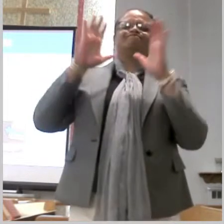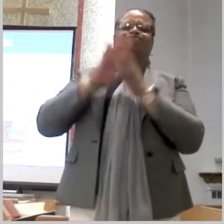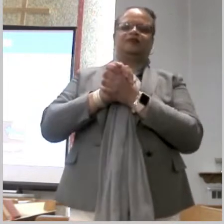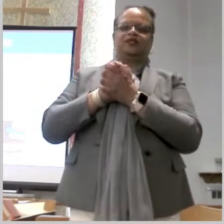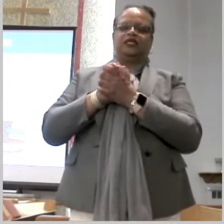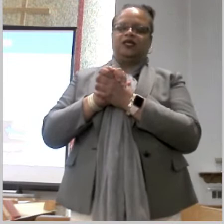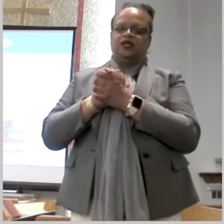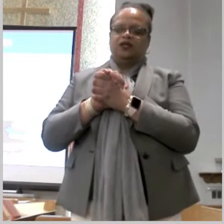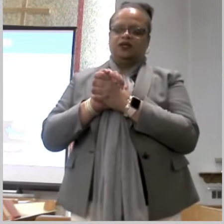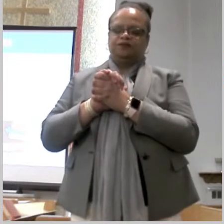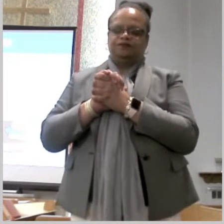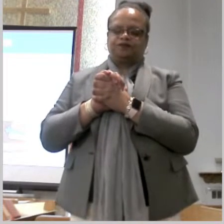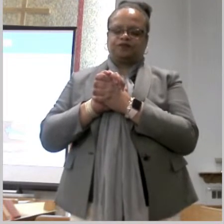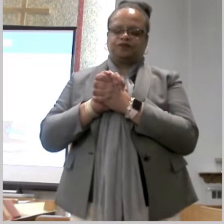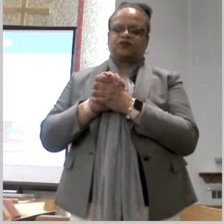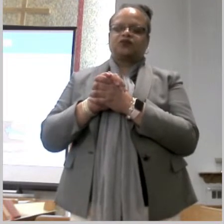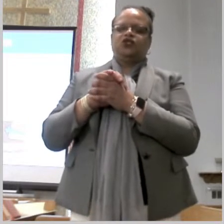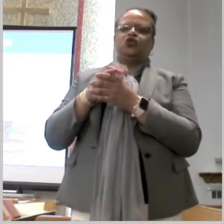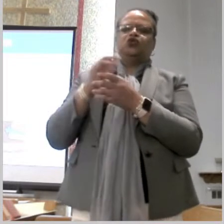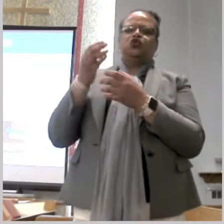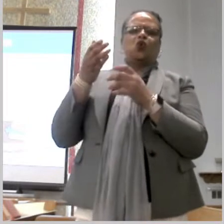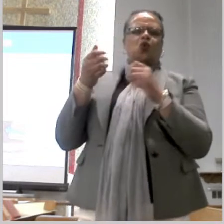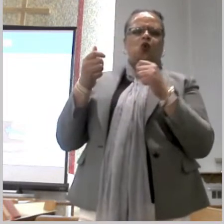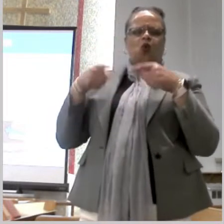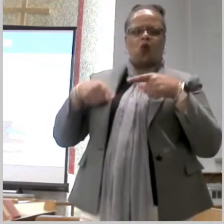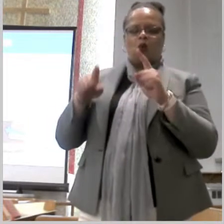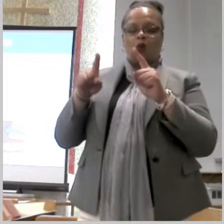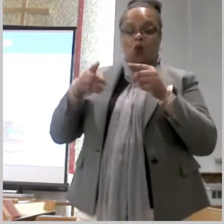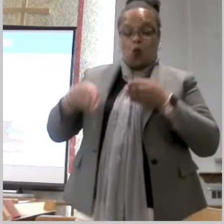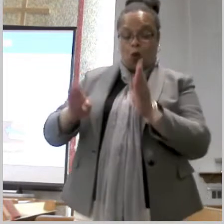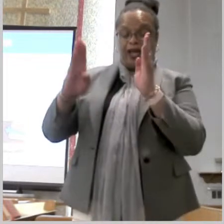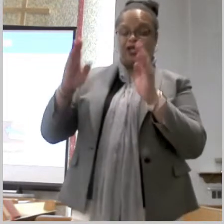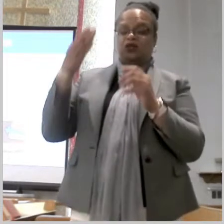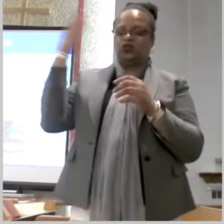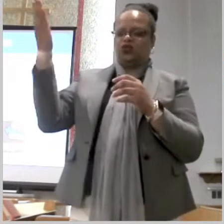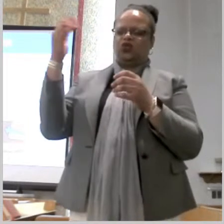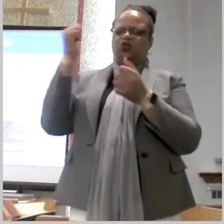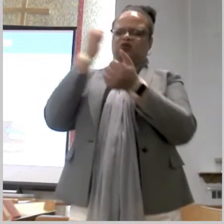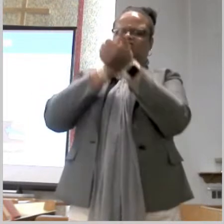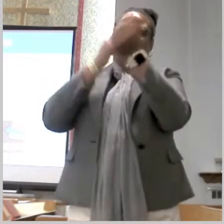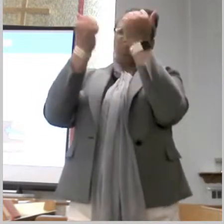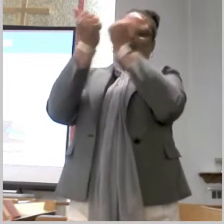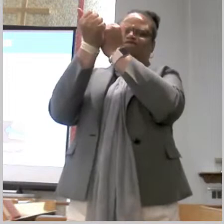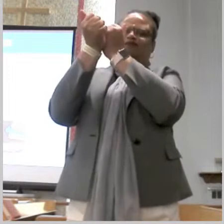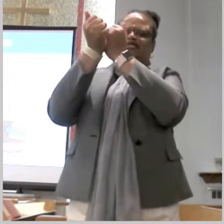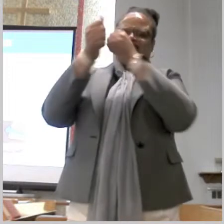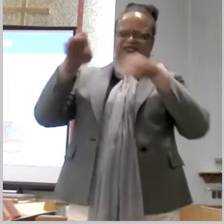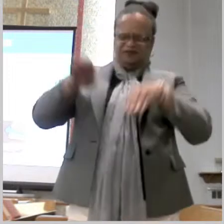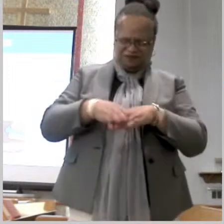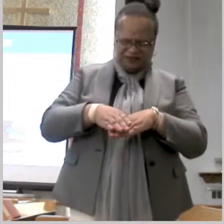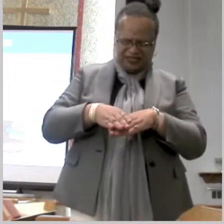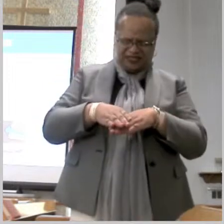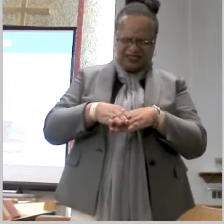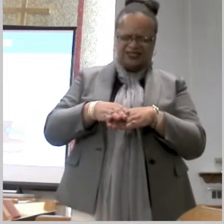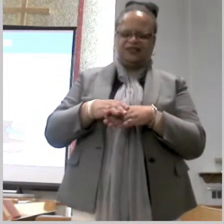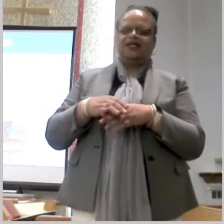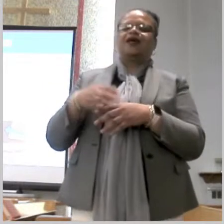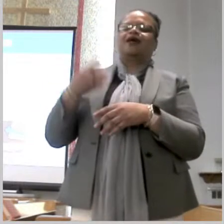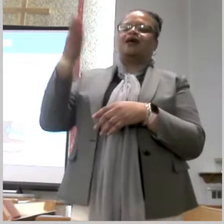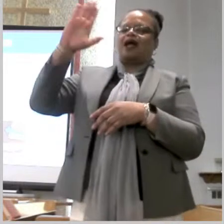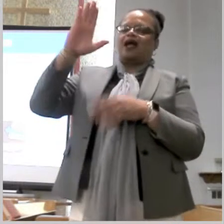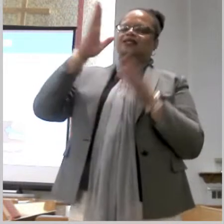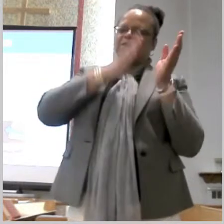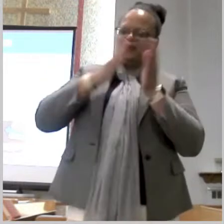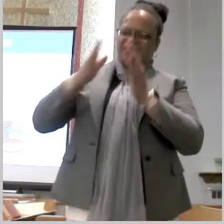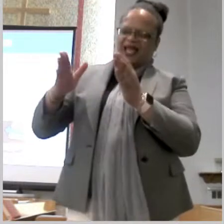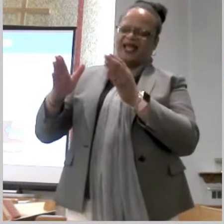fulfilled in you as you stretch out your arms and your feet. It was given for us. And Lord, help us this moment to be